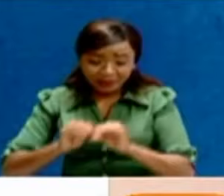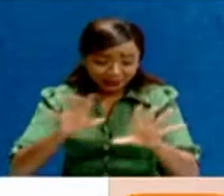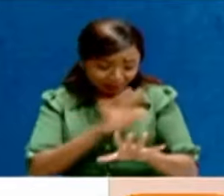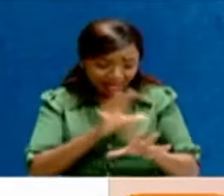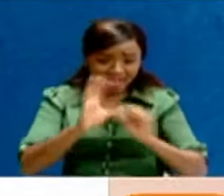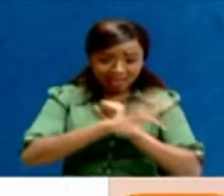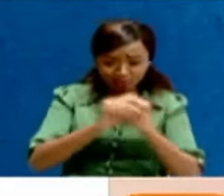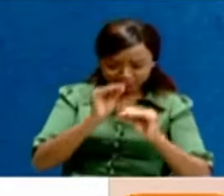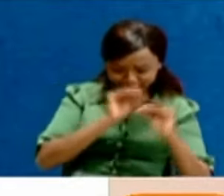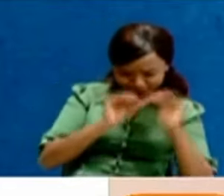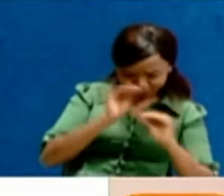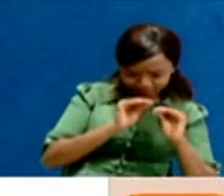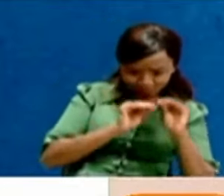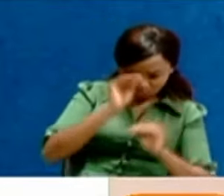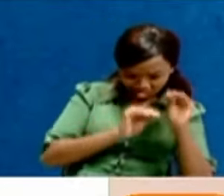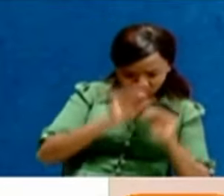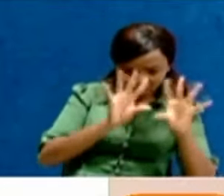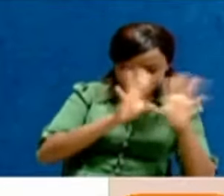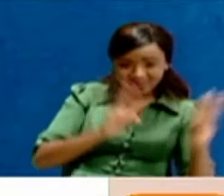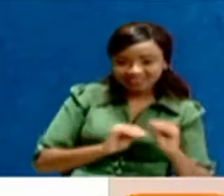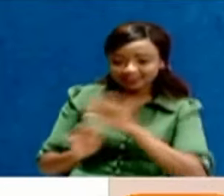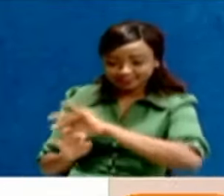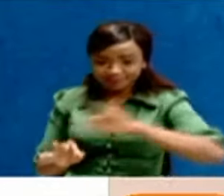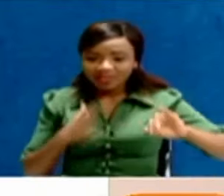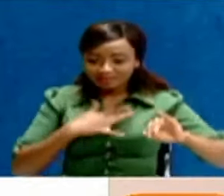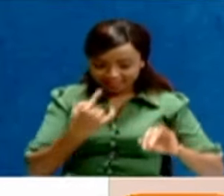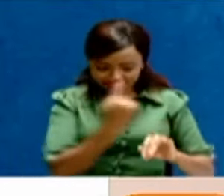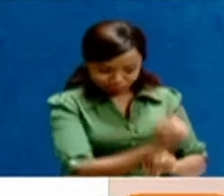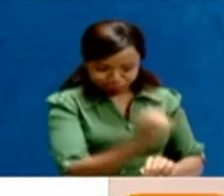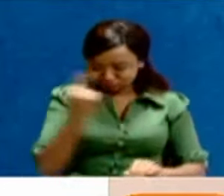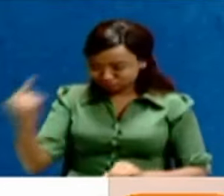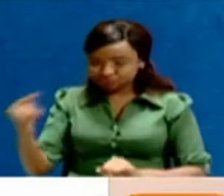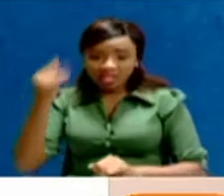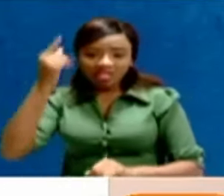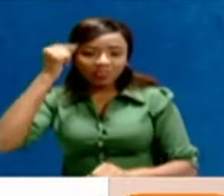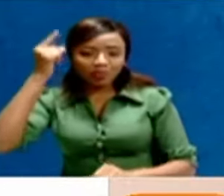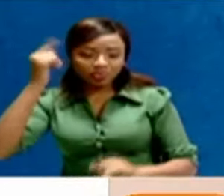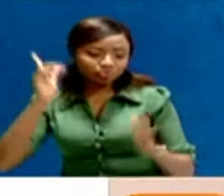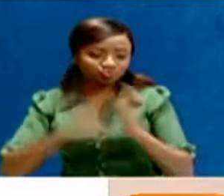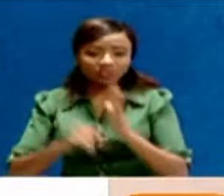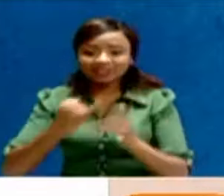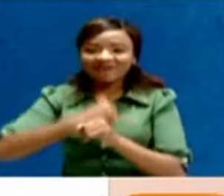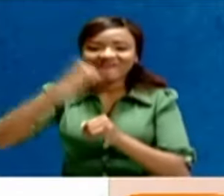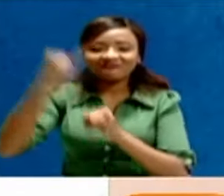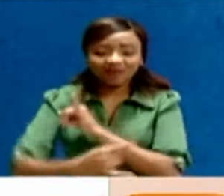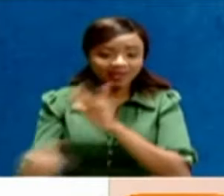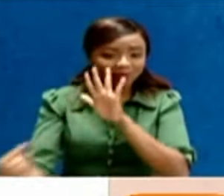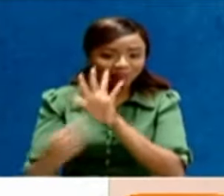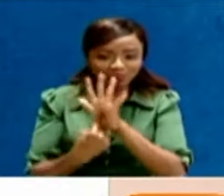spending priorities. I want to give you each a chance just to wrap up by giving us your thoughts on how to manage this,